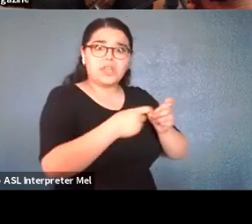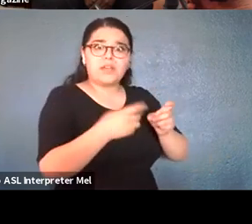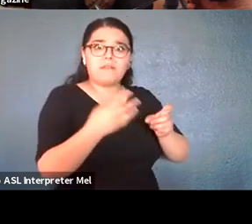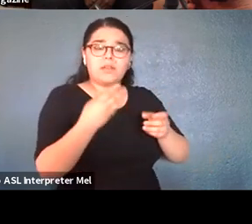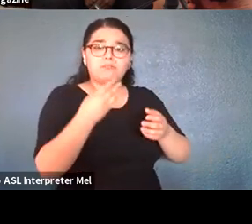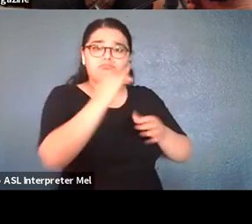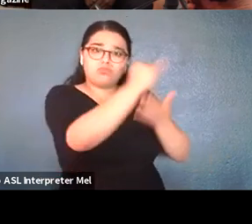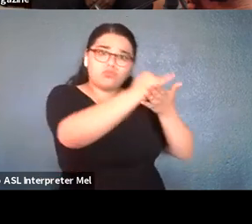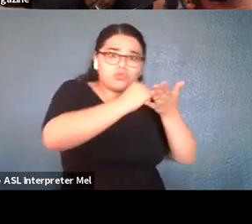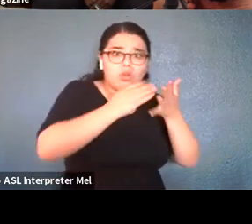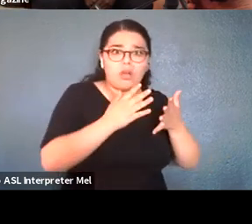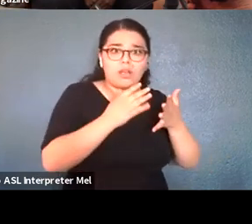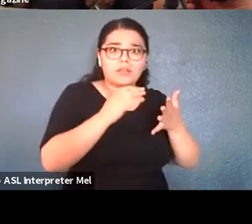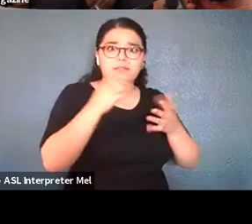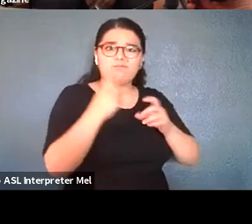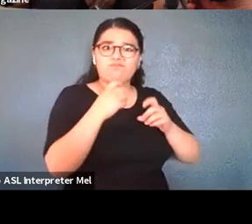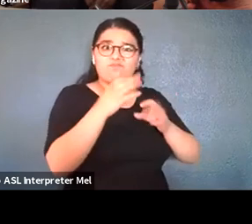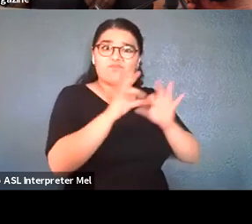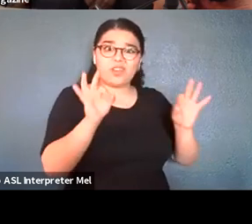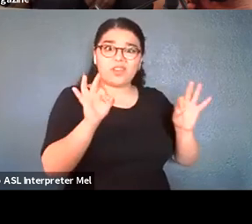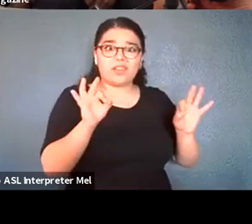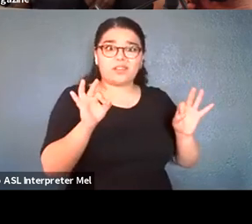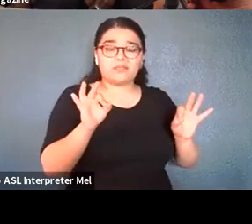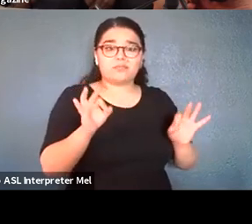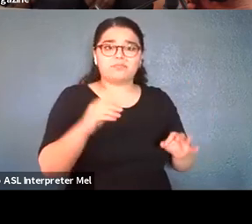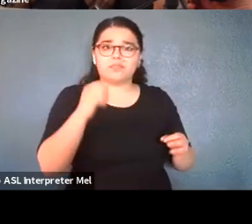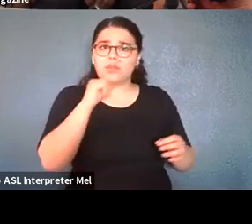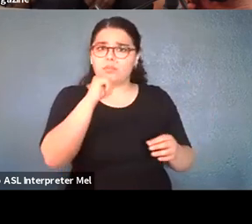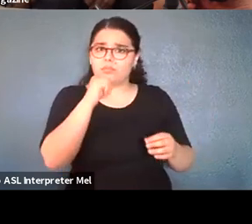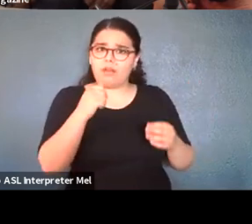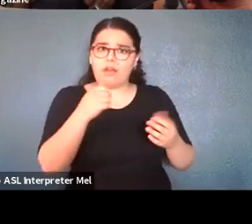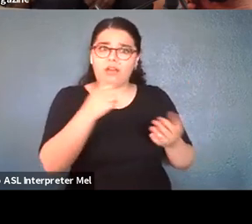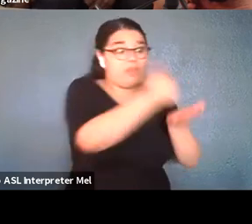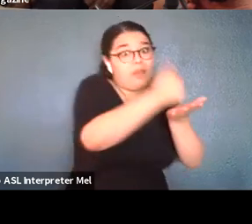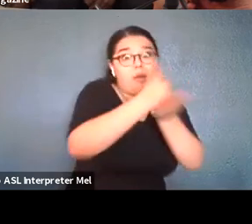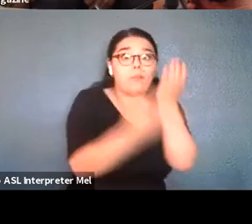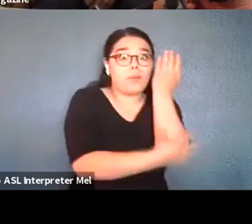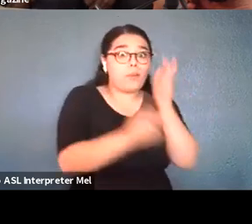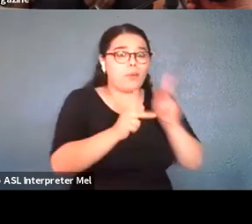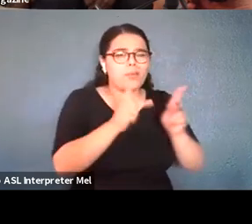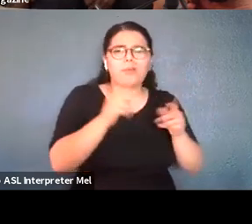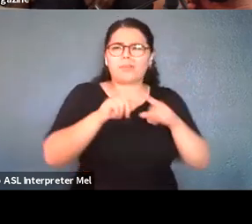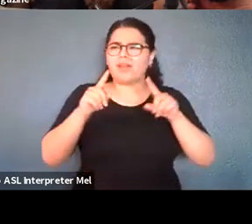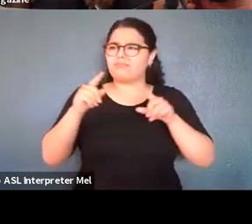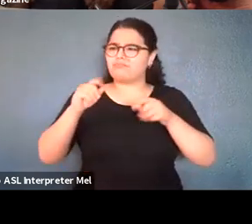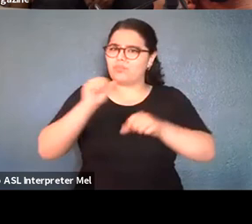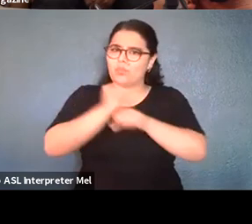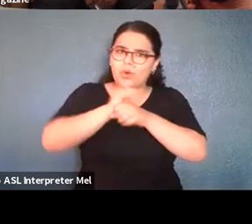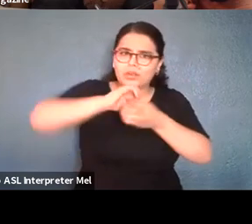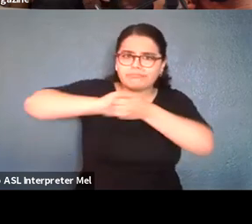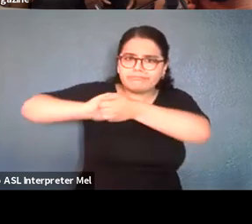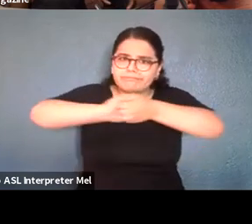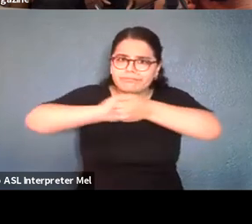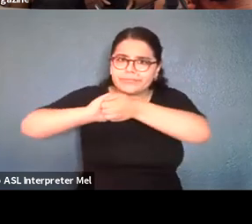us horizontally, not helping these poor people, but leading each other side by side. Oh. This is how it was built. And this is how you can